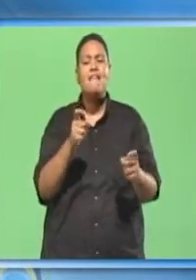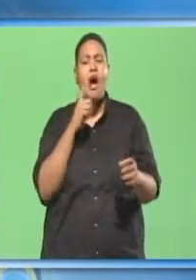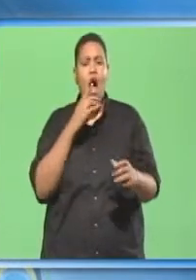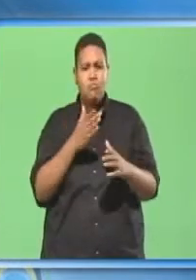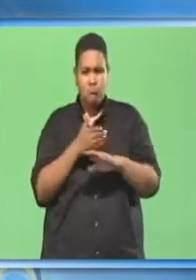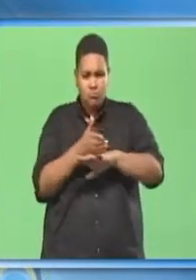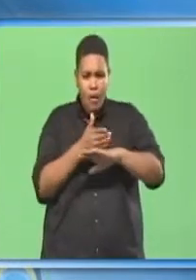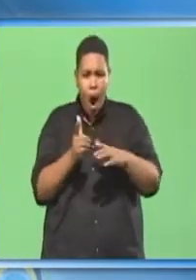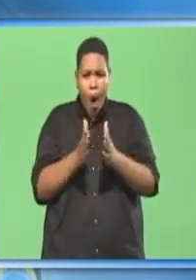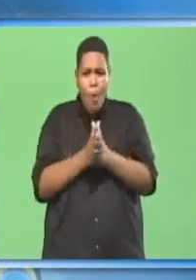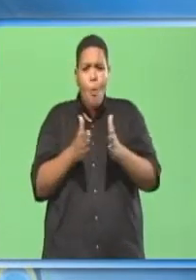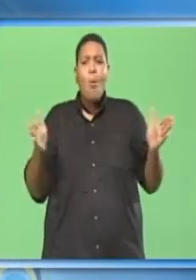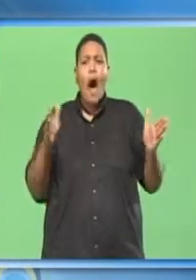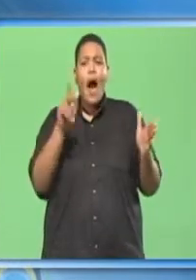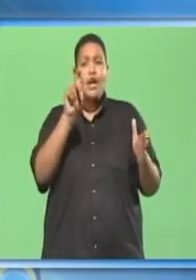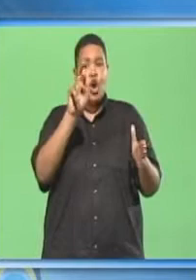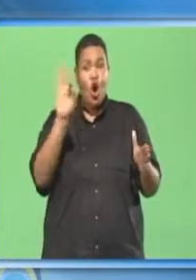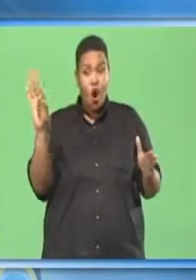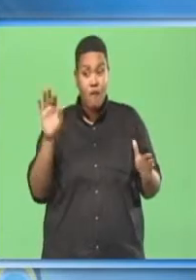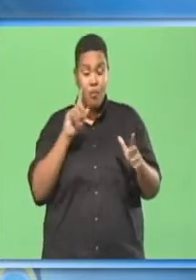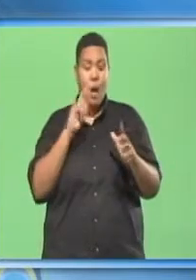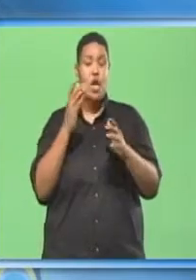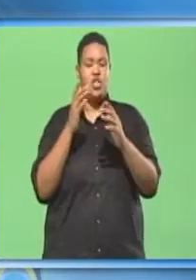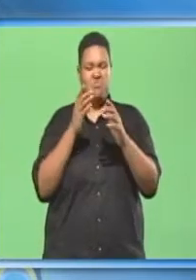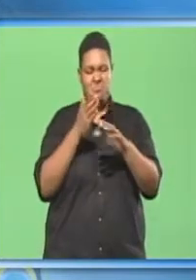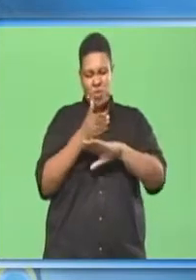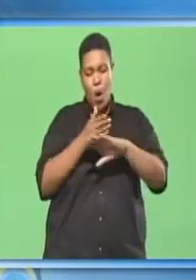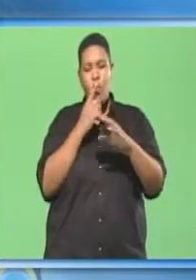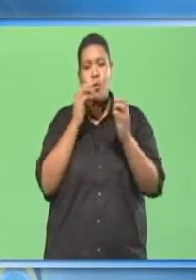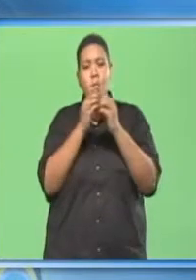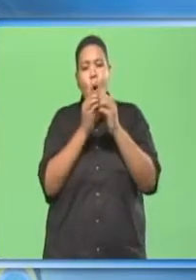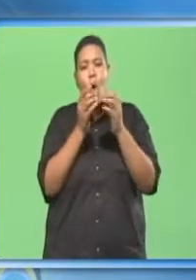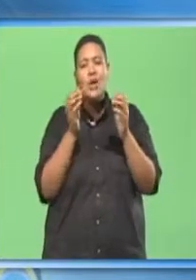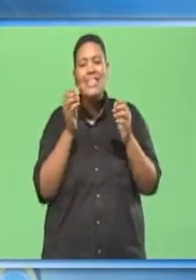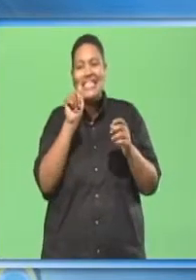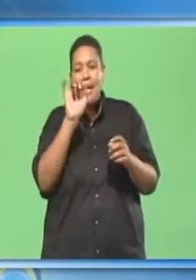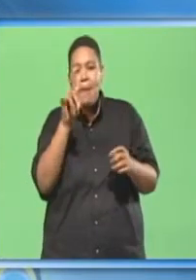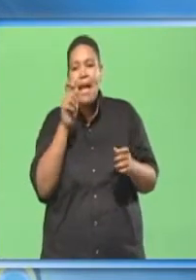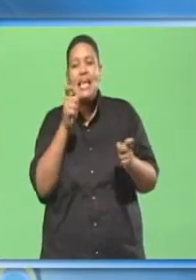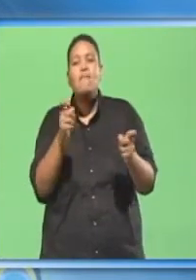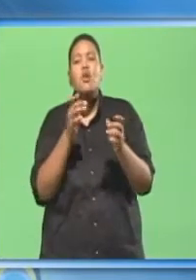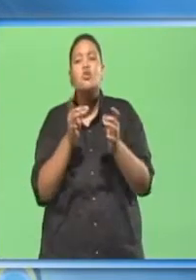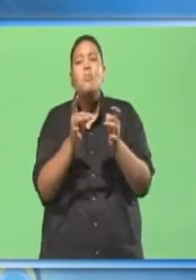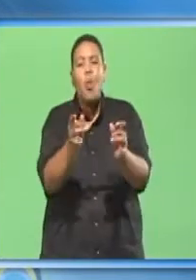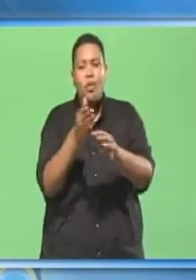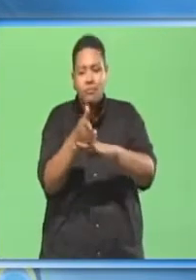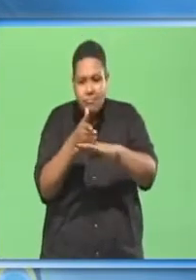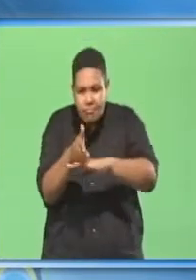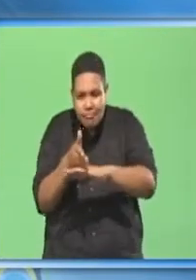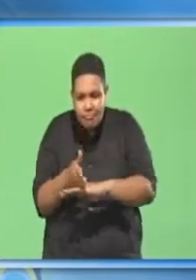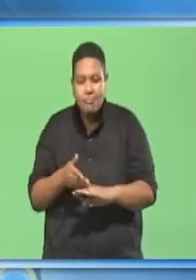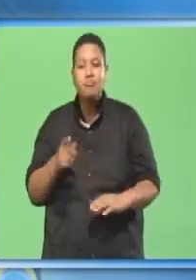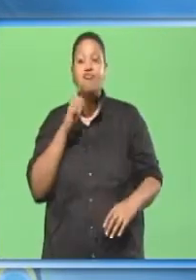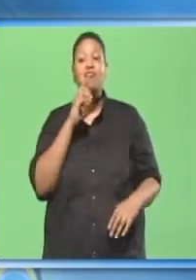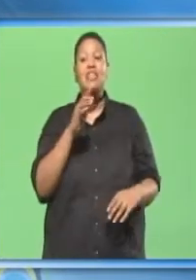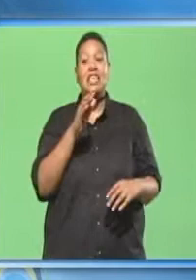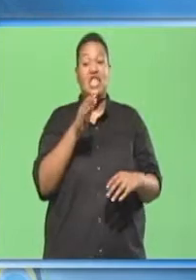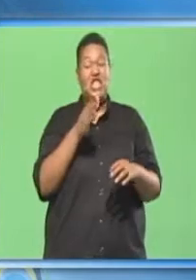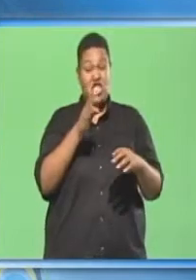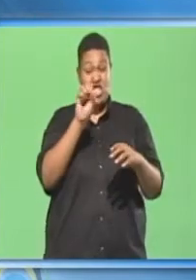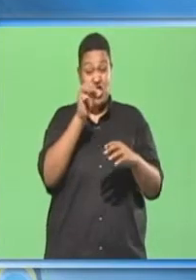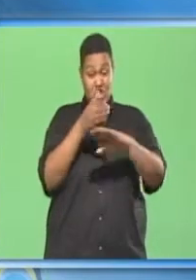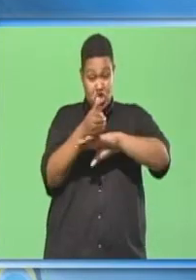kerf, while saws with more TPI give a smooth and narrow kerf. Saw teeth are usually set in such a way